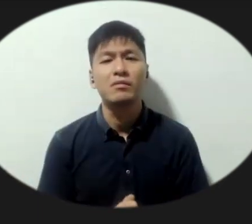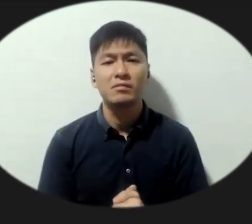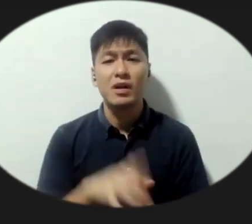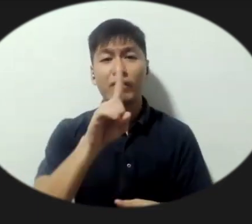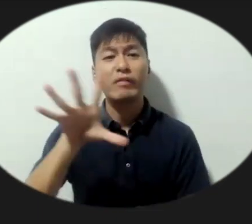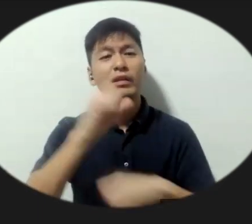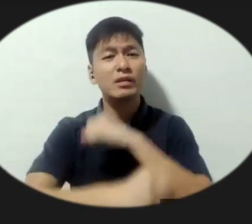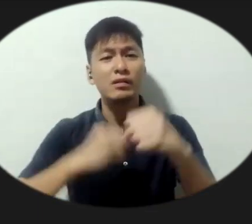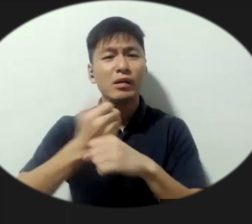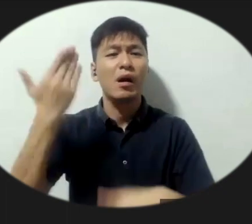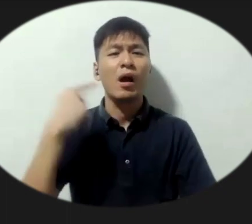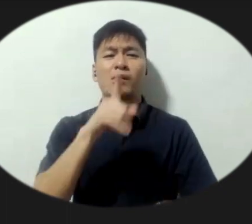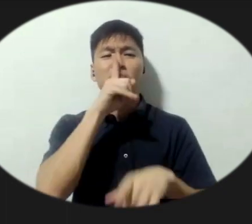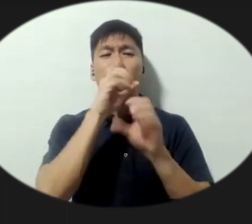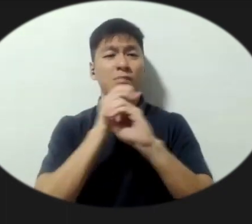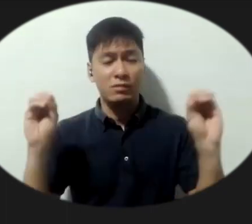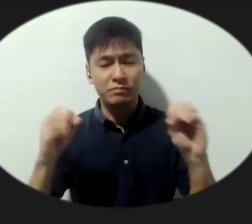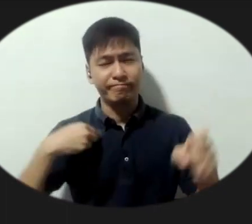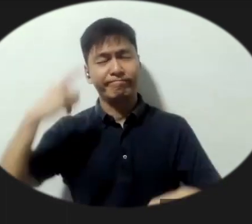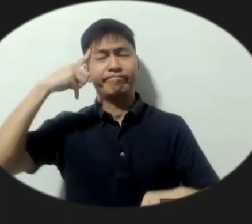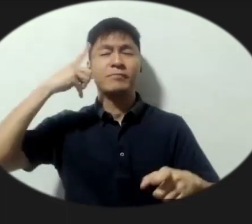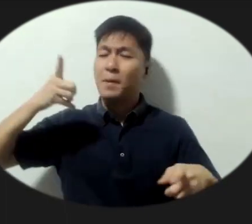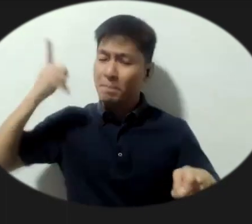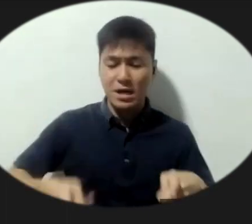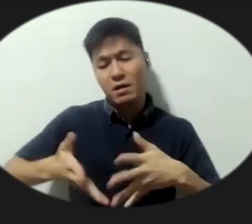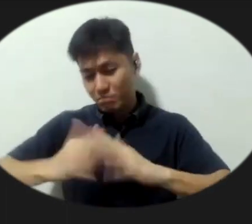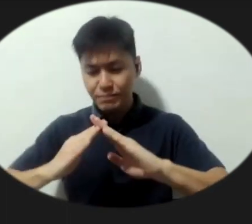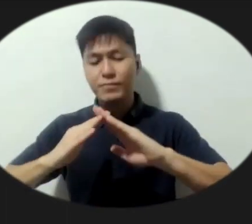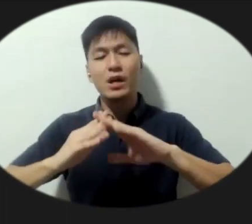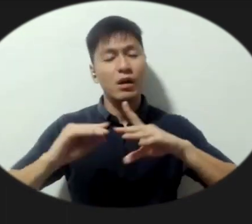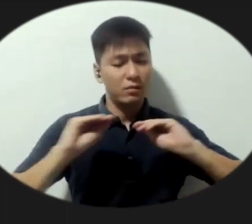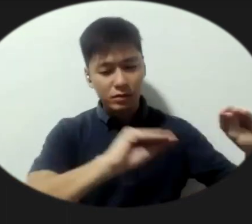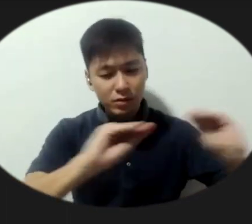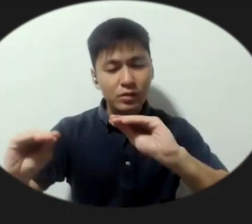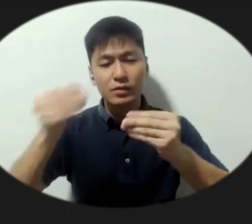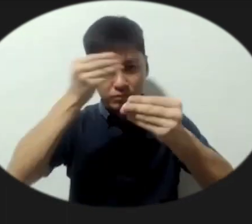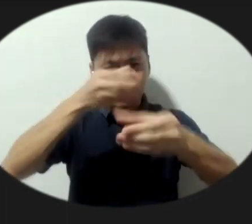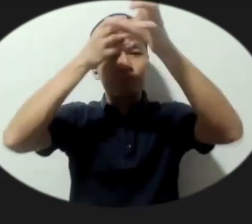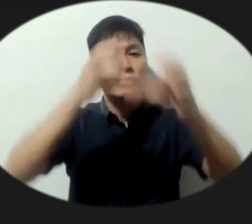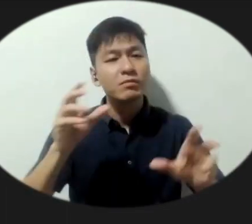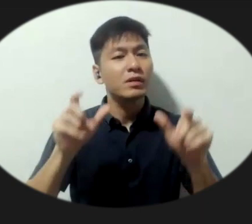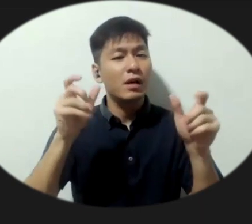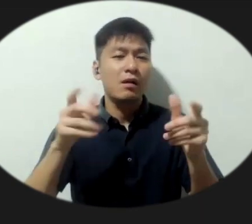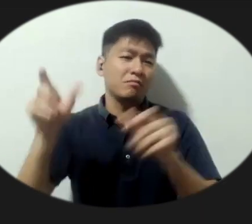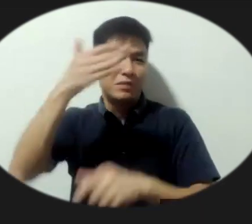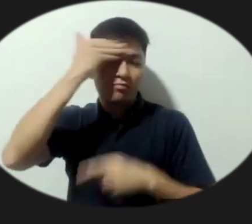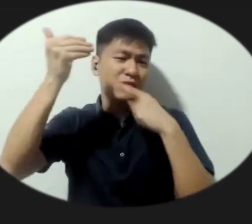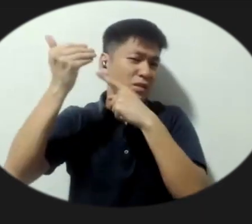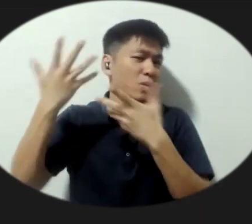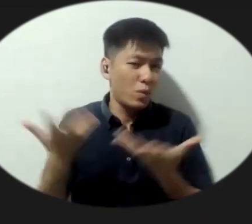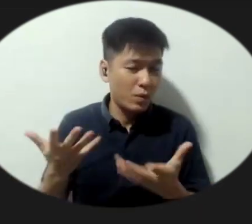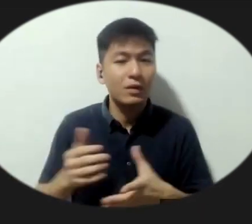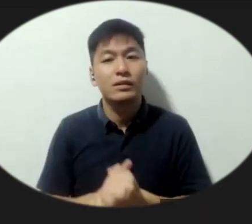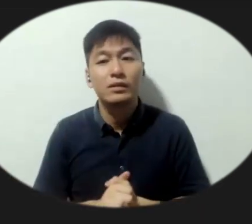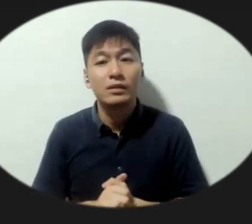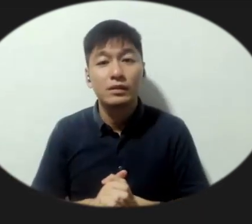writing. And so I continued writing and telling people what I was experiencing. And that is when more people came out and they're like, oh, I'm going through